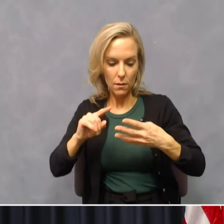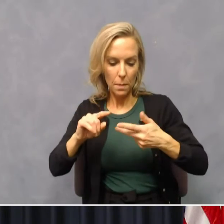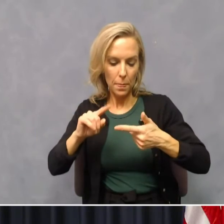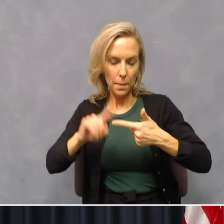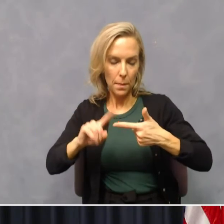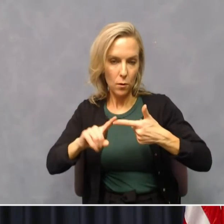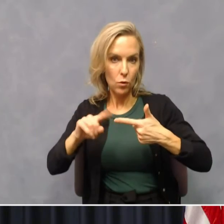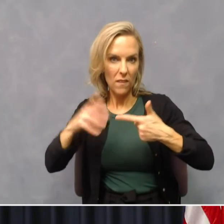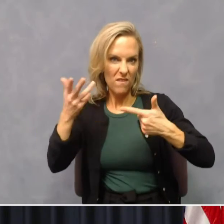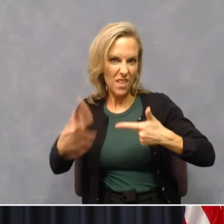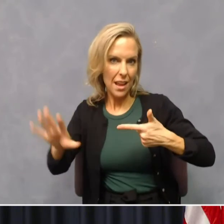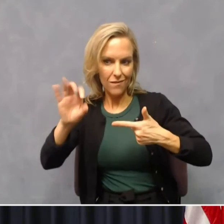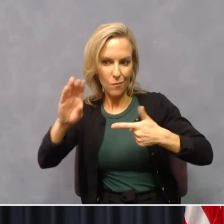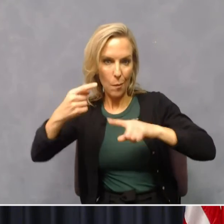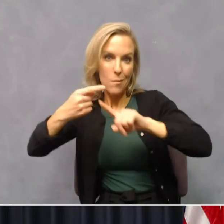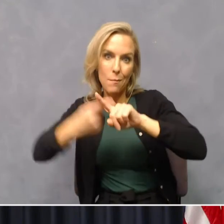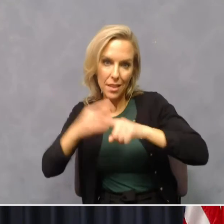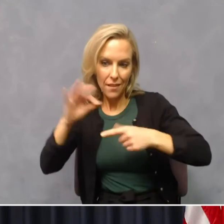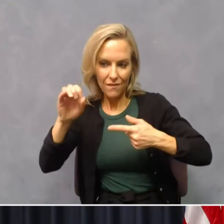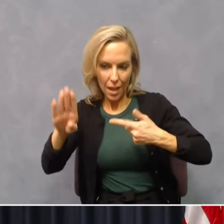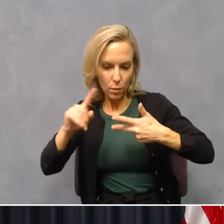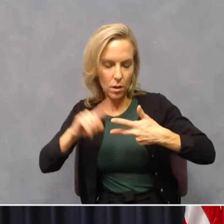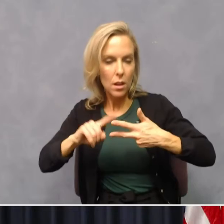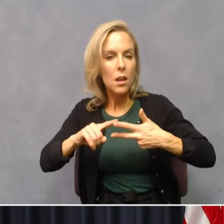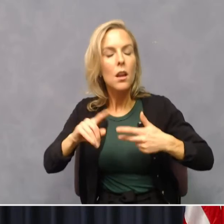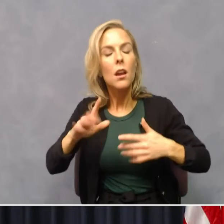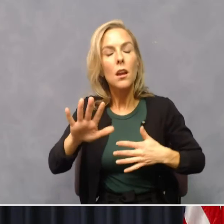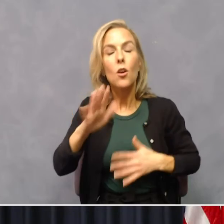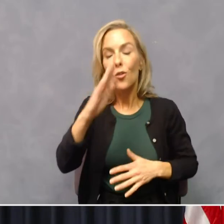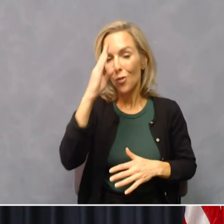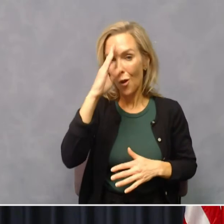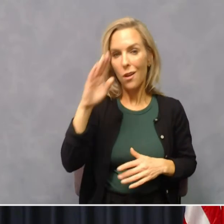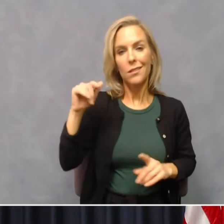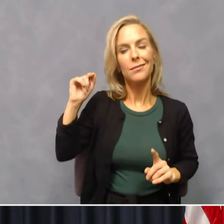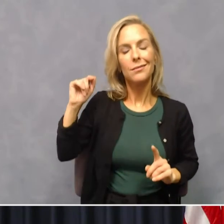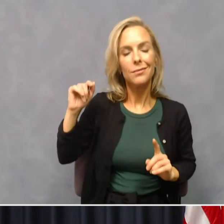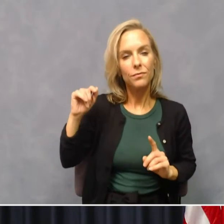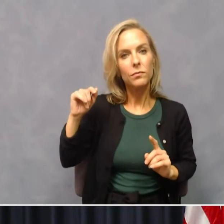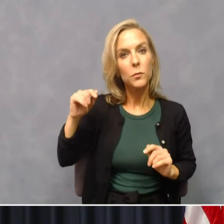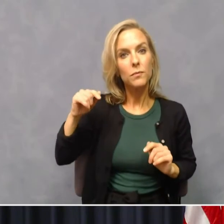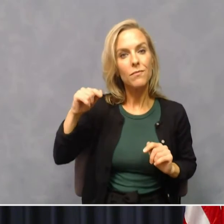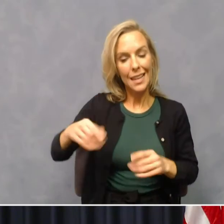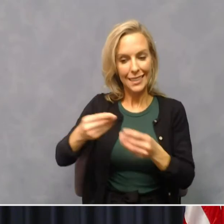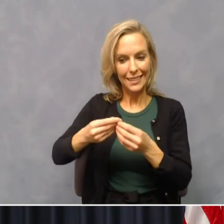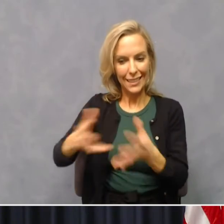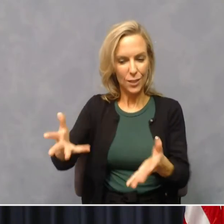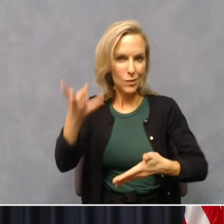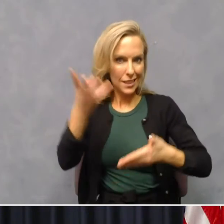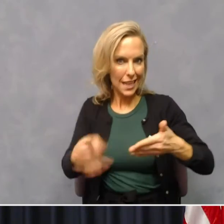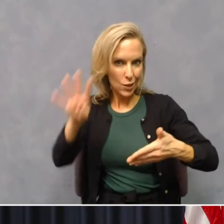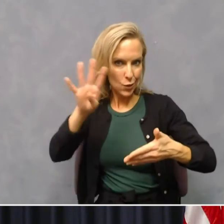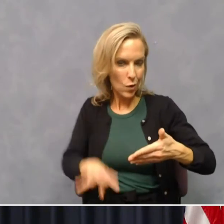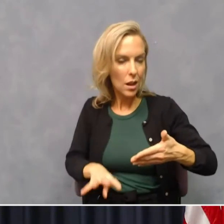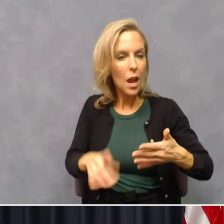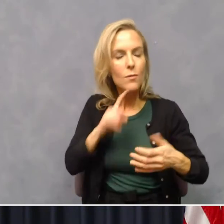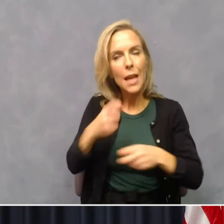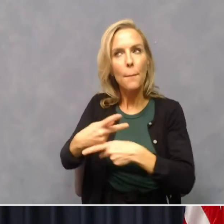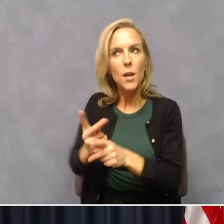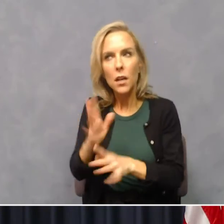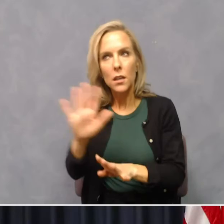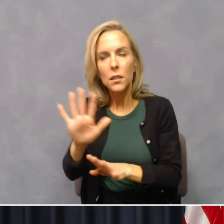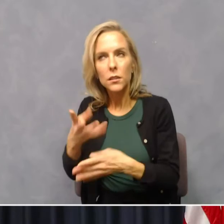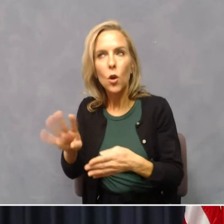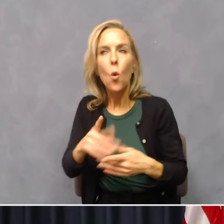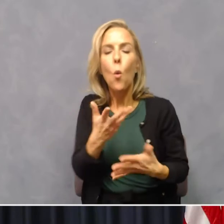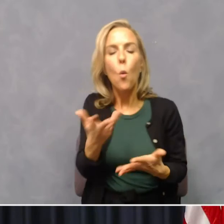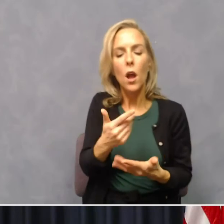I know Al knows, on the distribution schedule. I'd say the production schedule, but really it's what's allocated